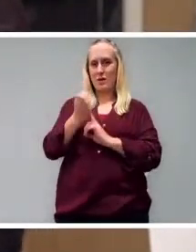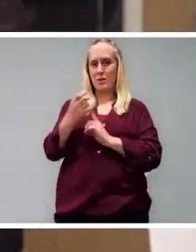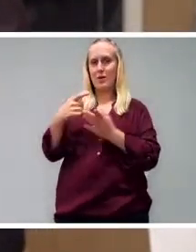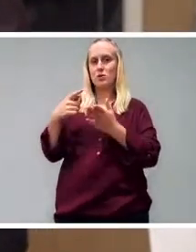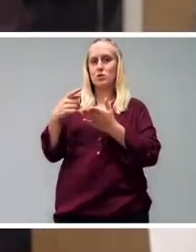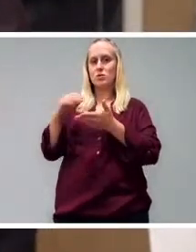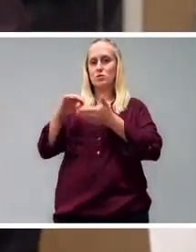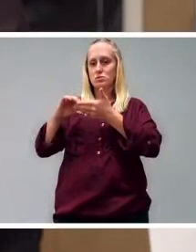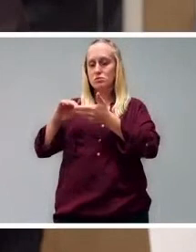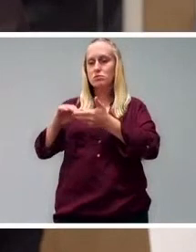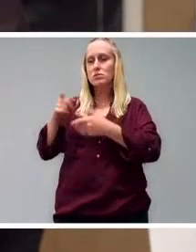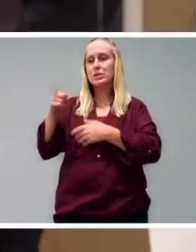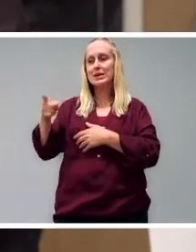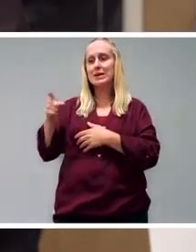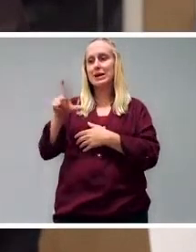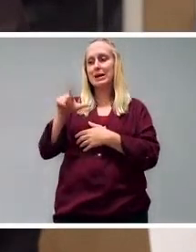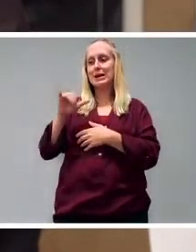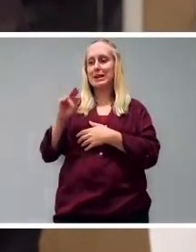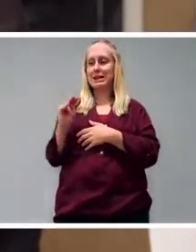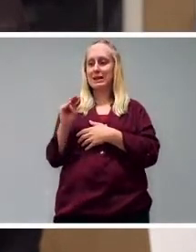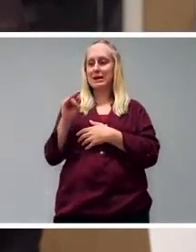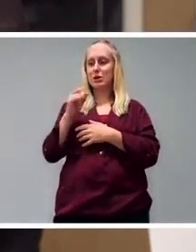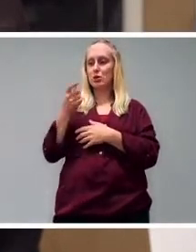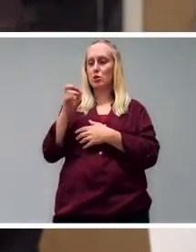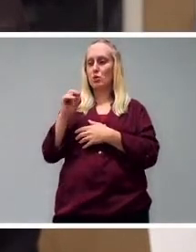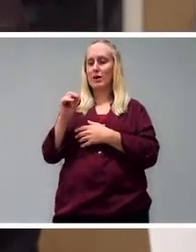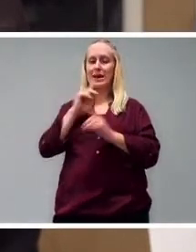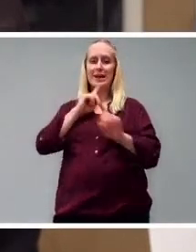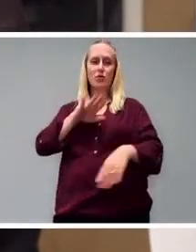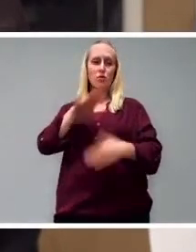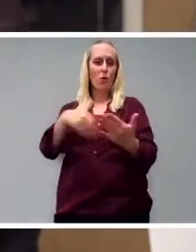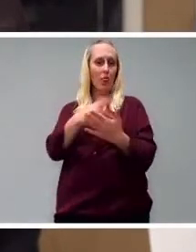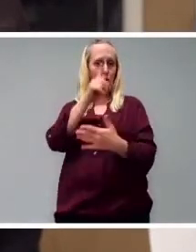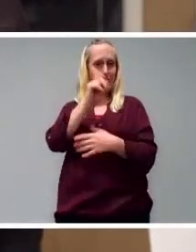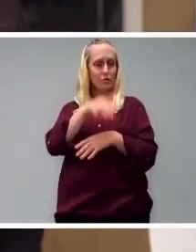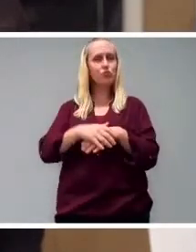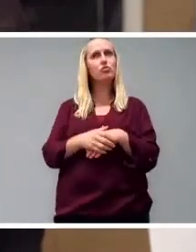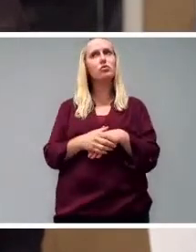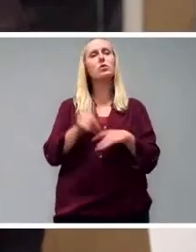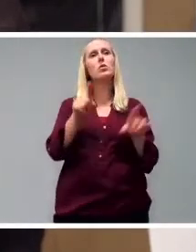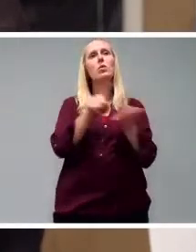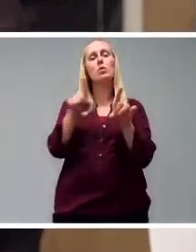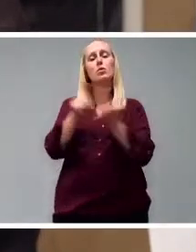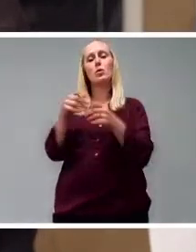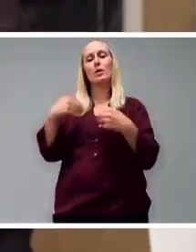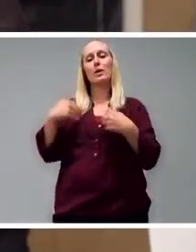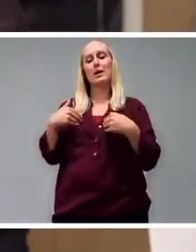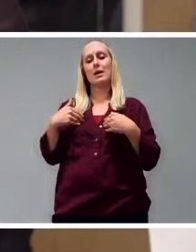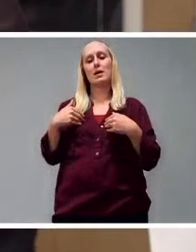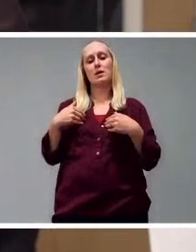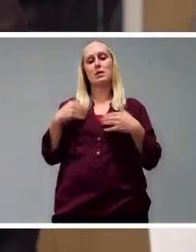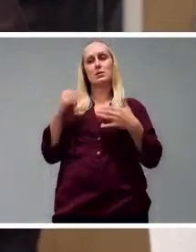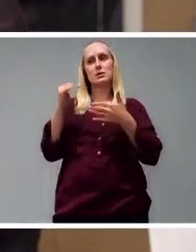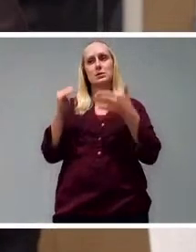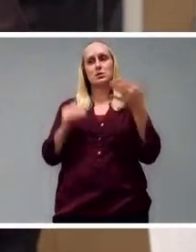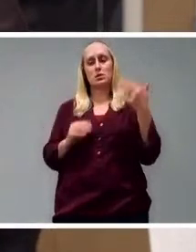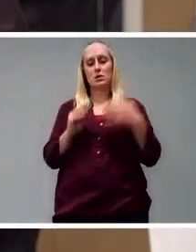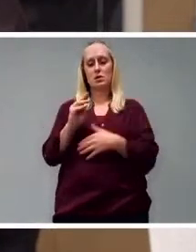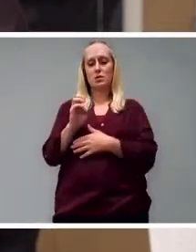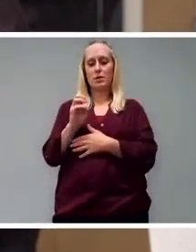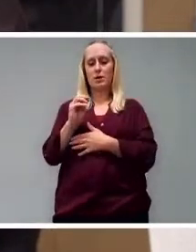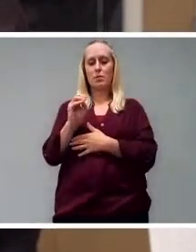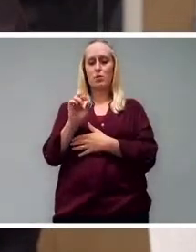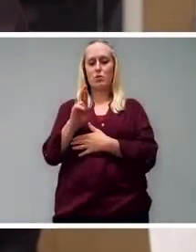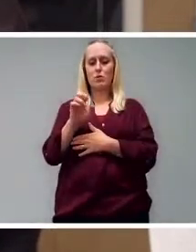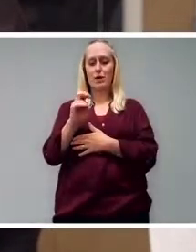to, Lynn Green was able to answer a lot of your questions. There was also a series of a memorandum of understanding that